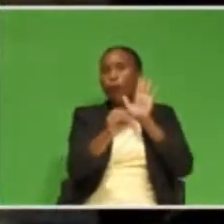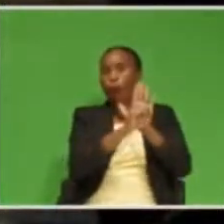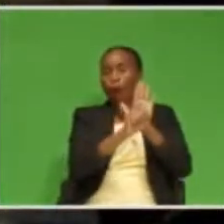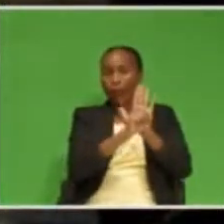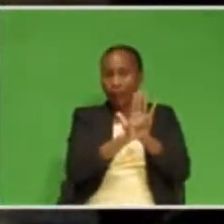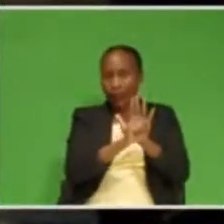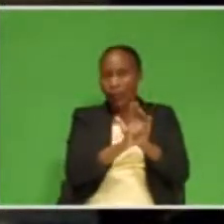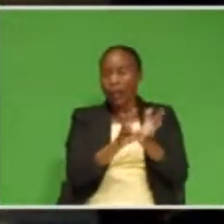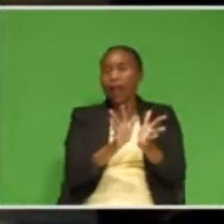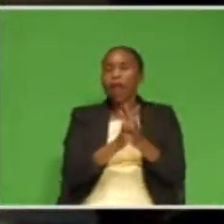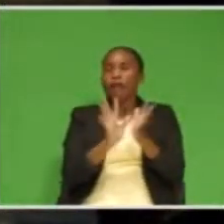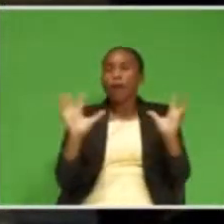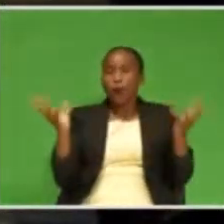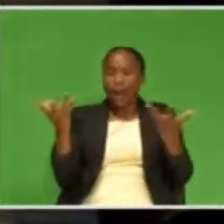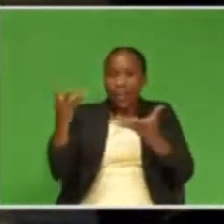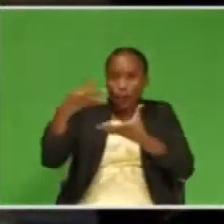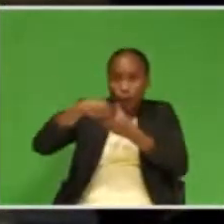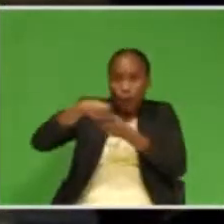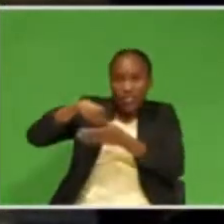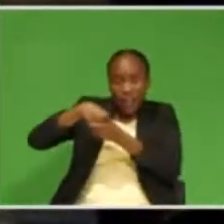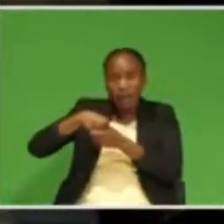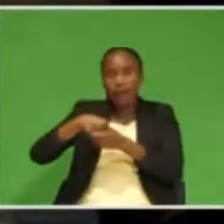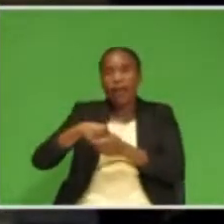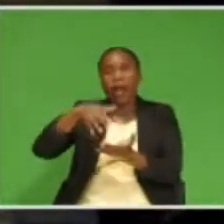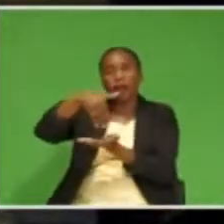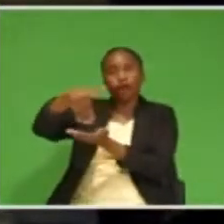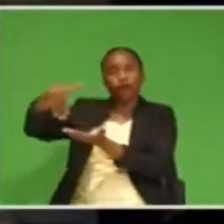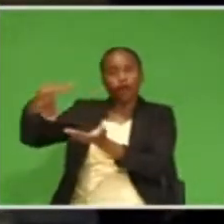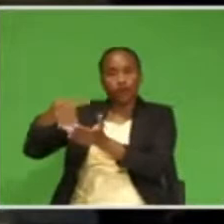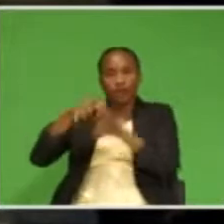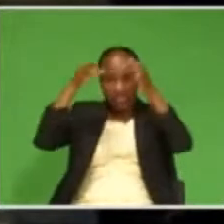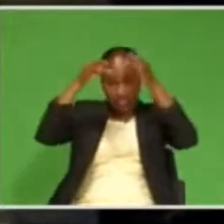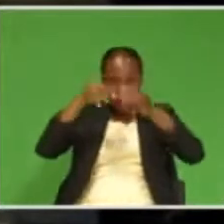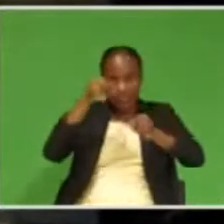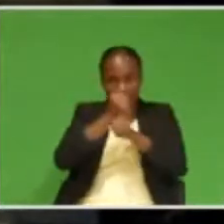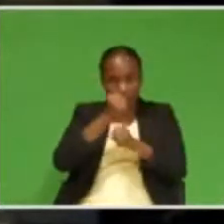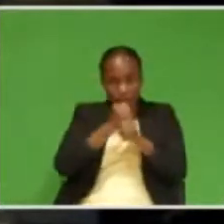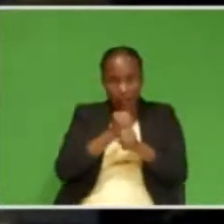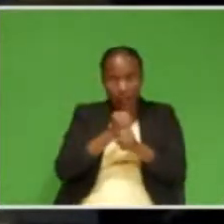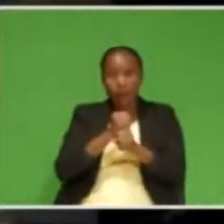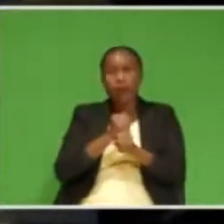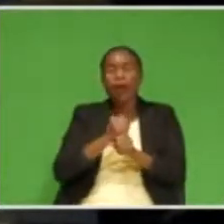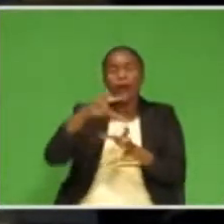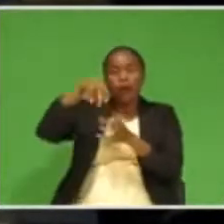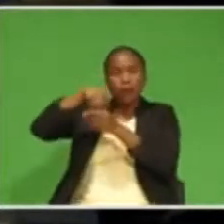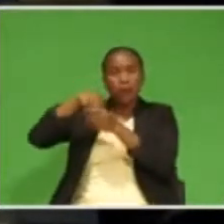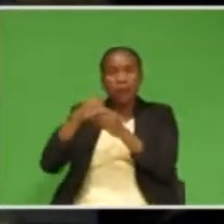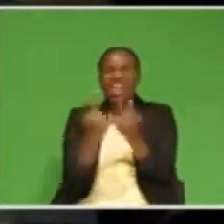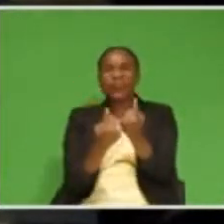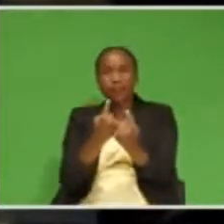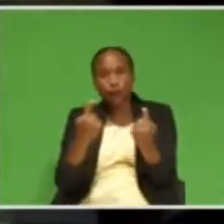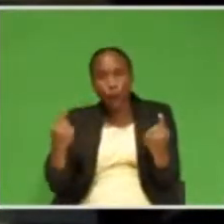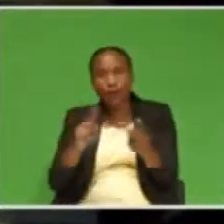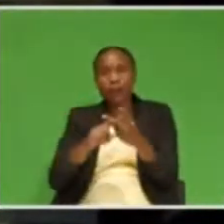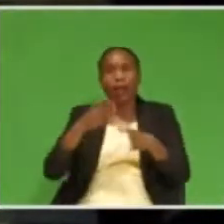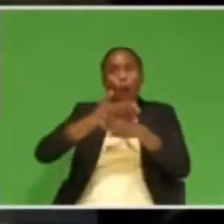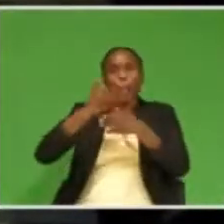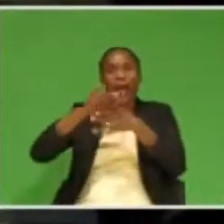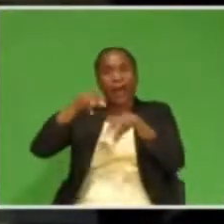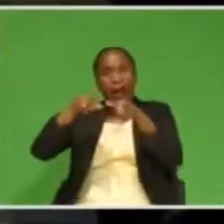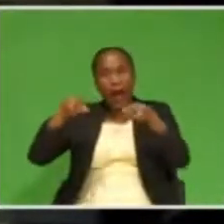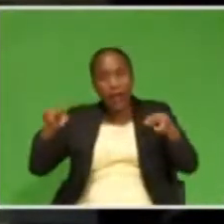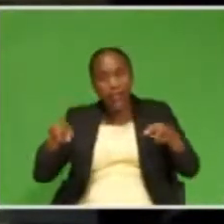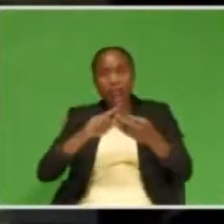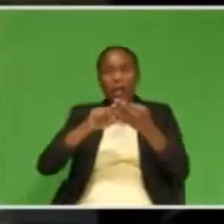and collective decision-making, incorporating the individuals, workers, and communities that are